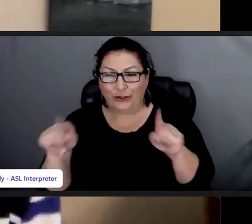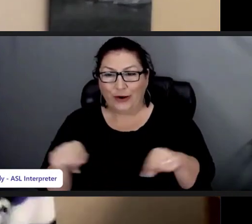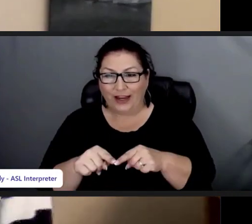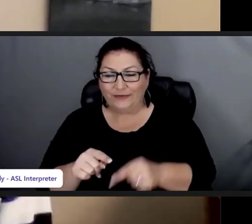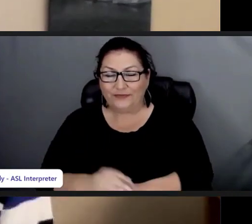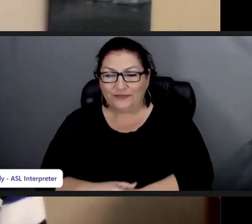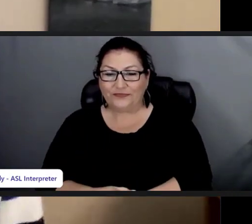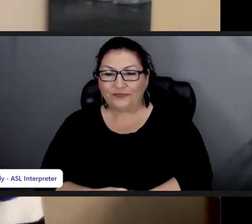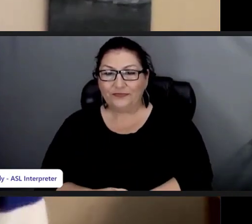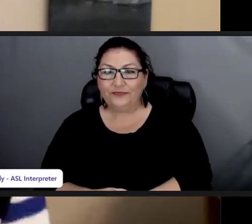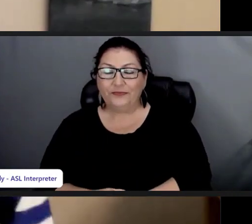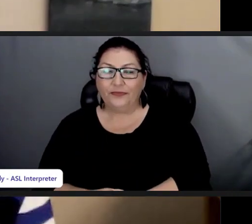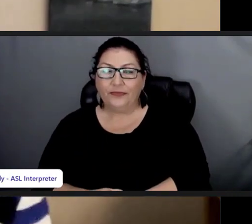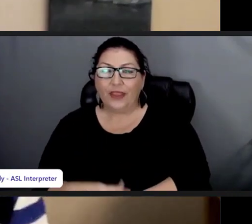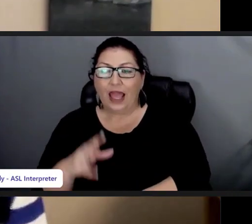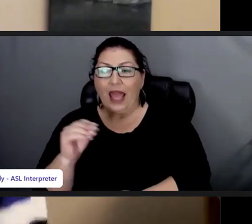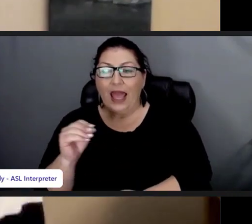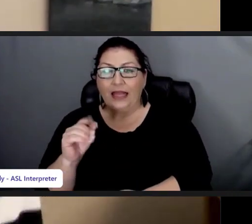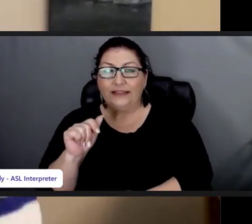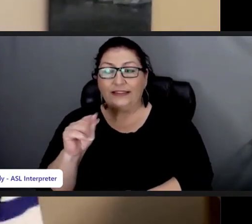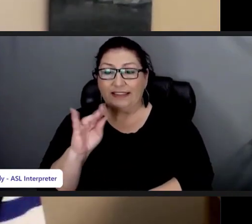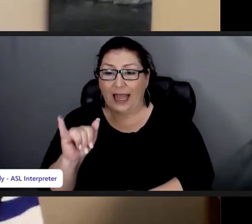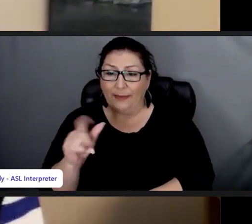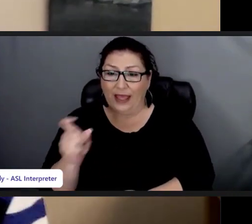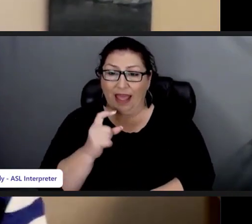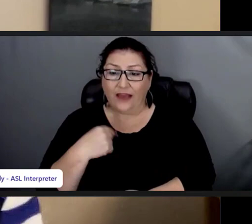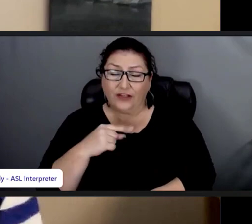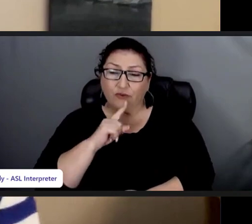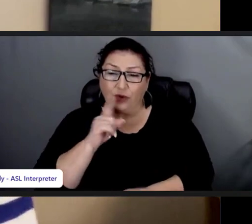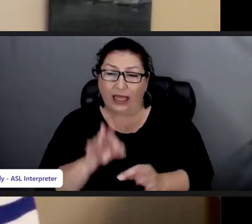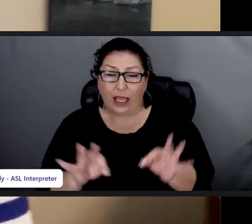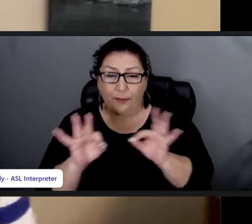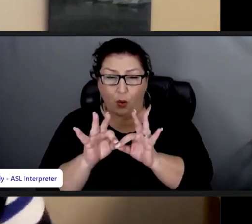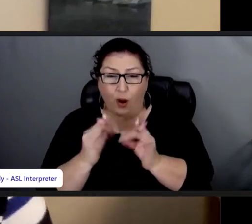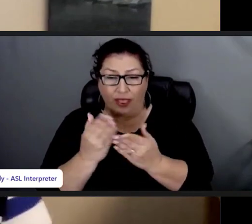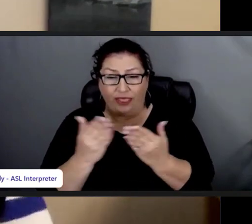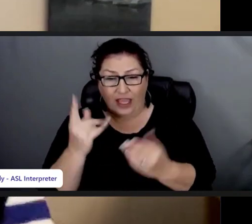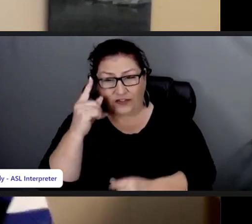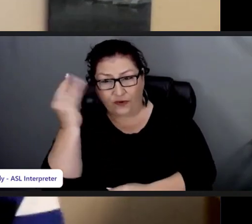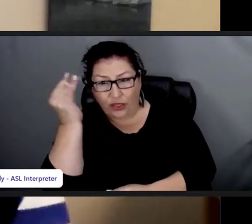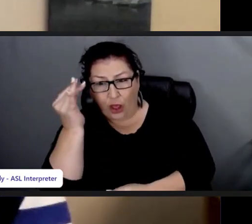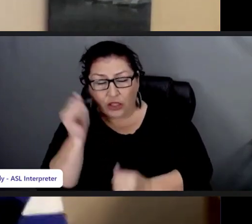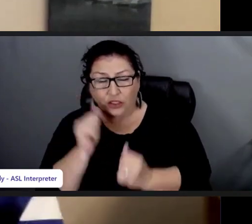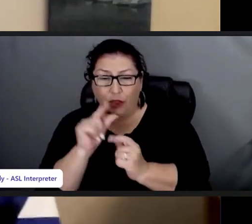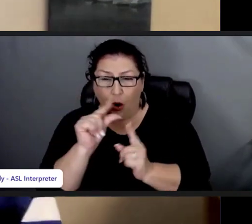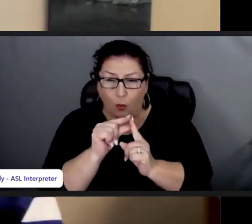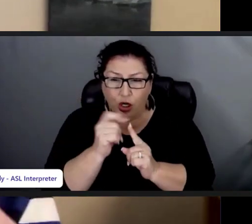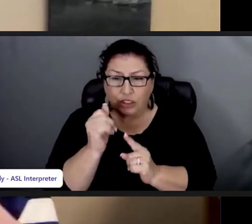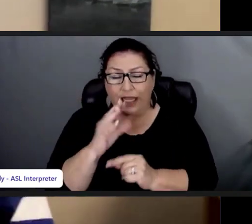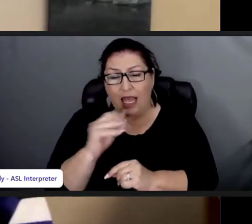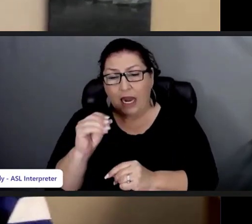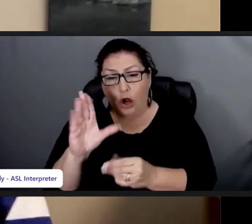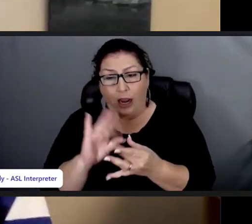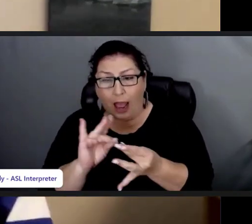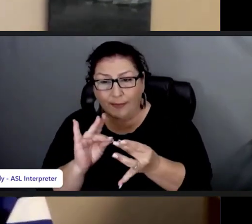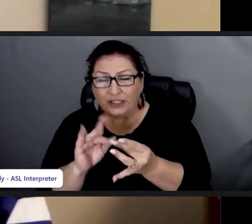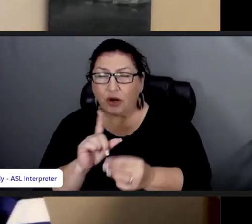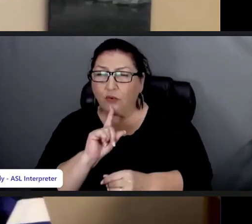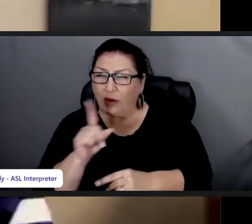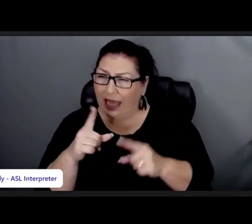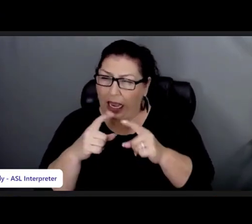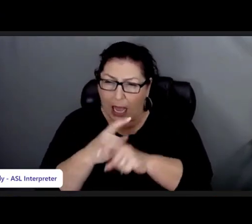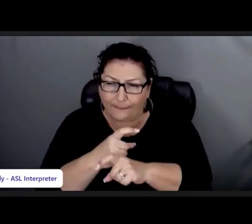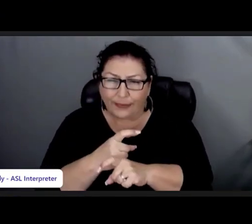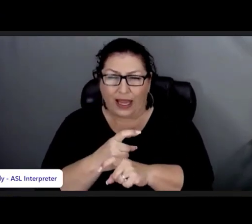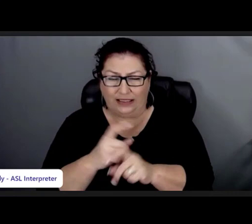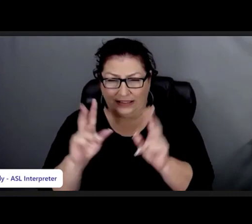And Tammy has given us some really important food for thought with her words and comments on really such a complex topic,